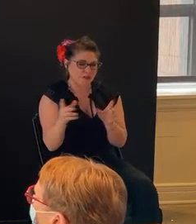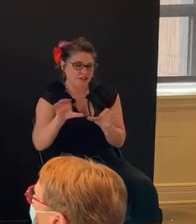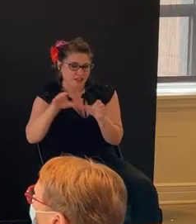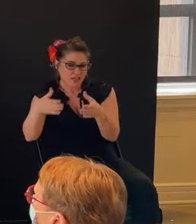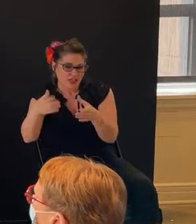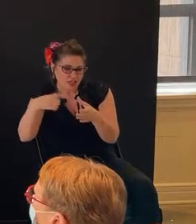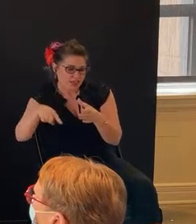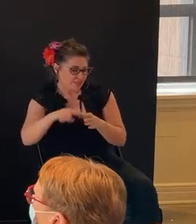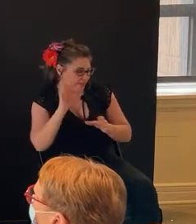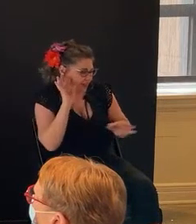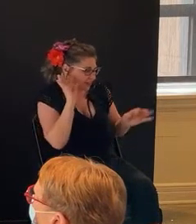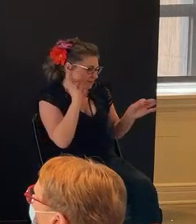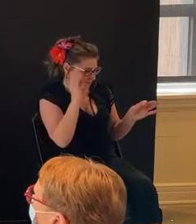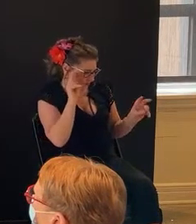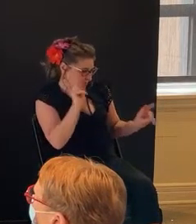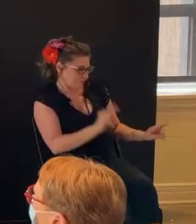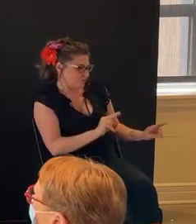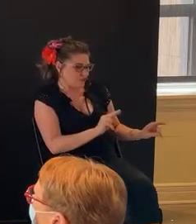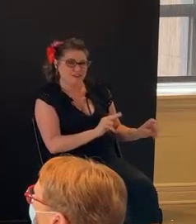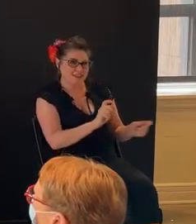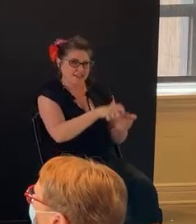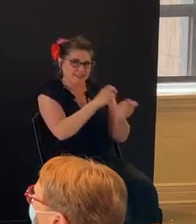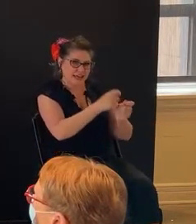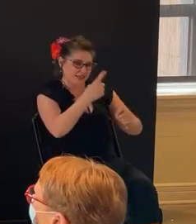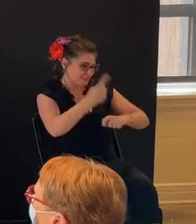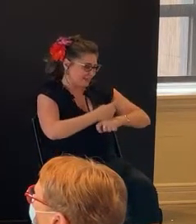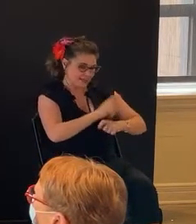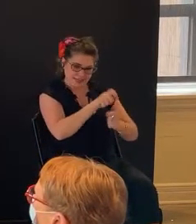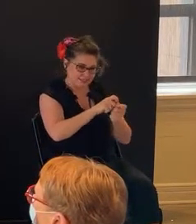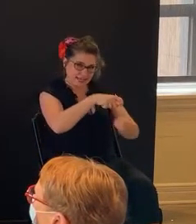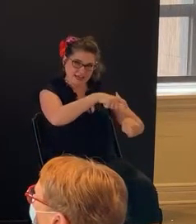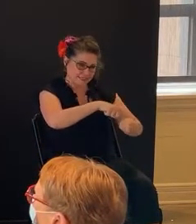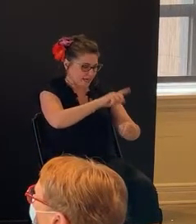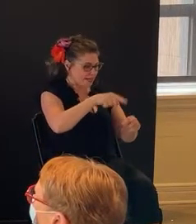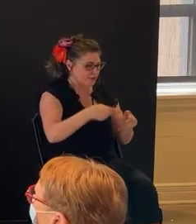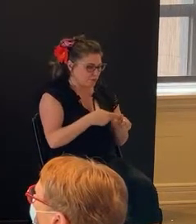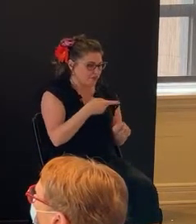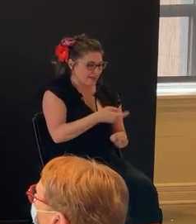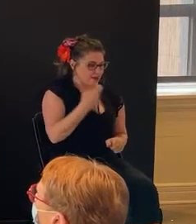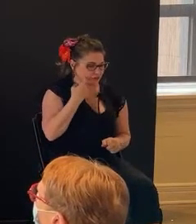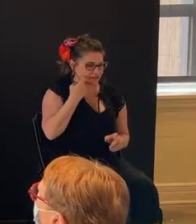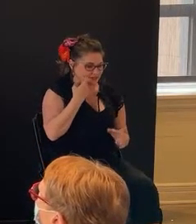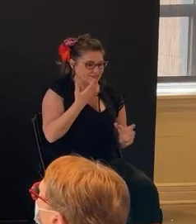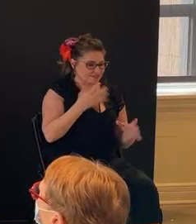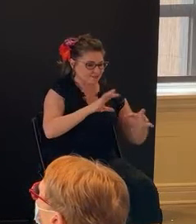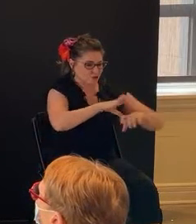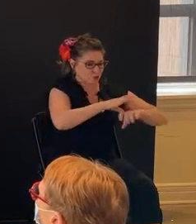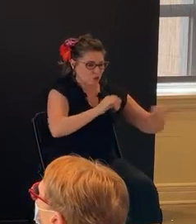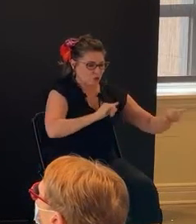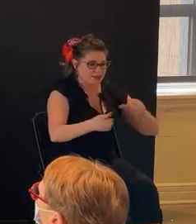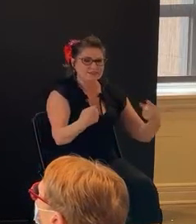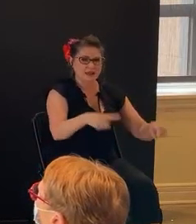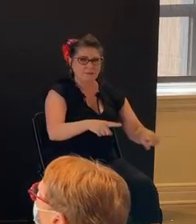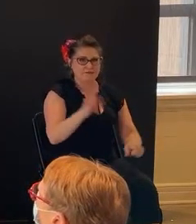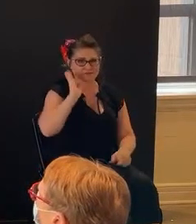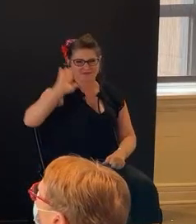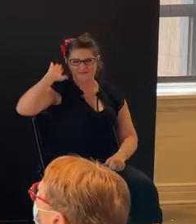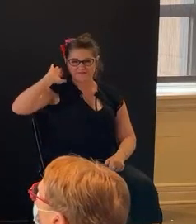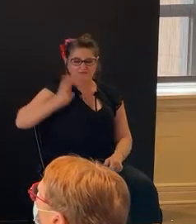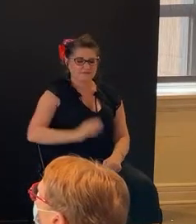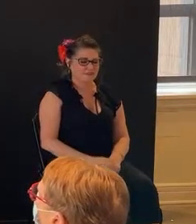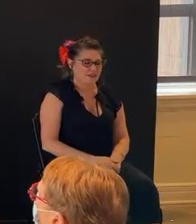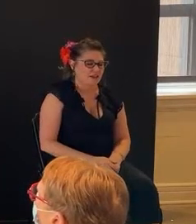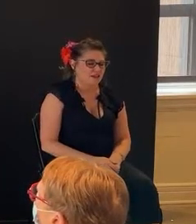exact date and time on the most recent of these Cascadia megaquakes. So